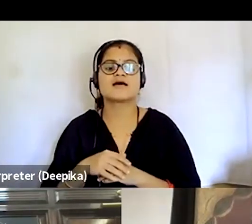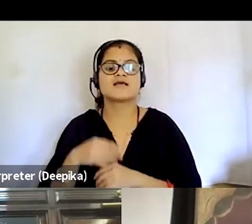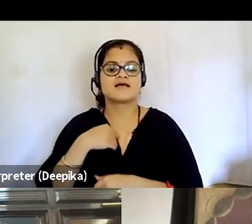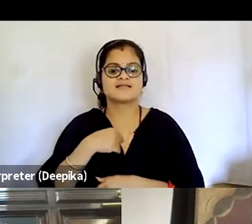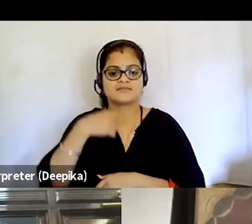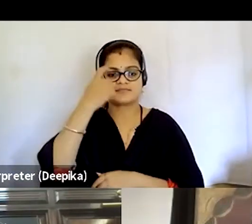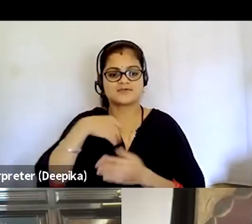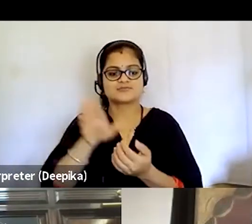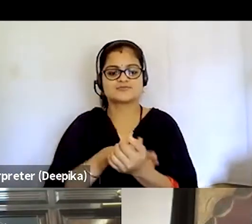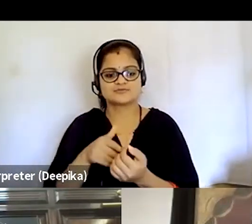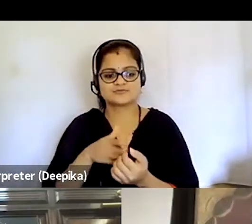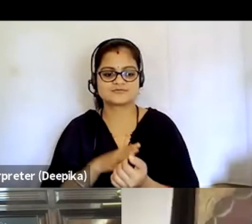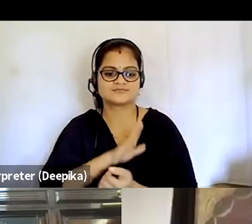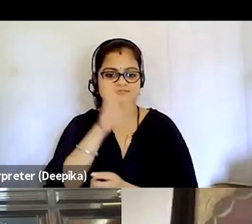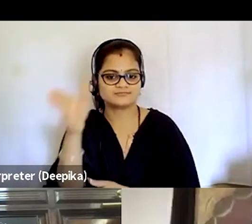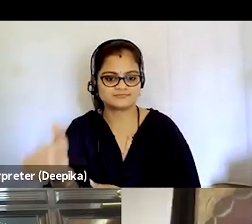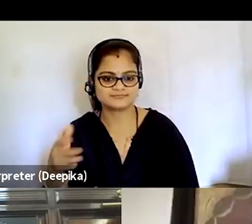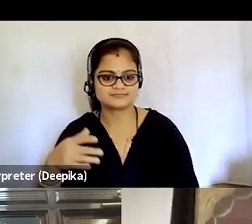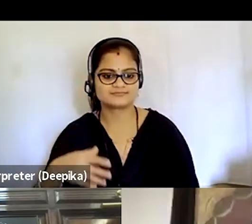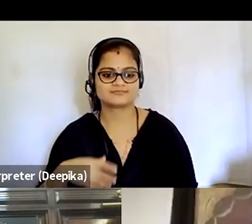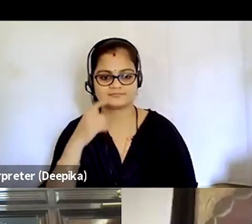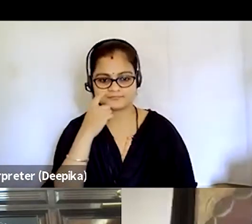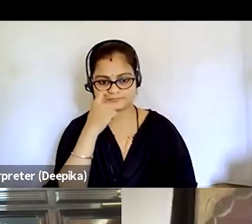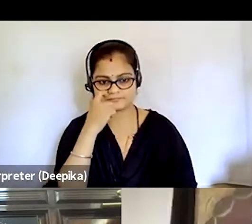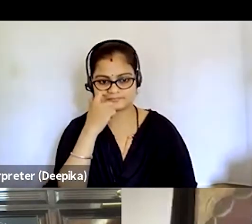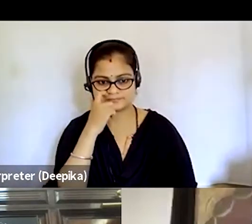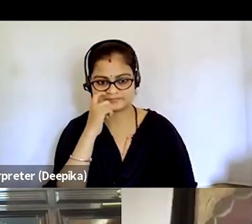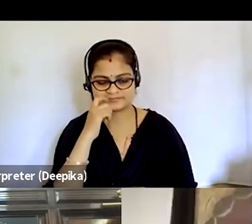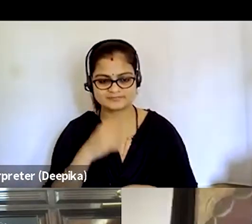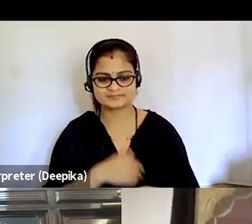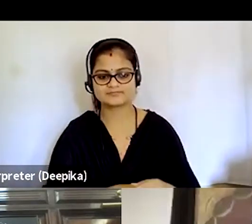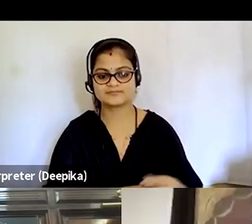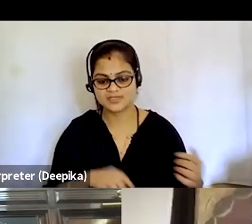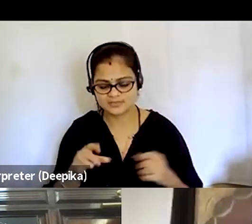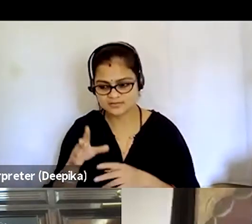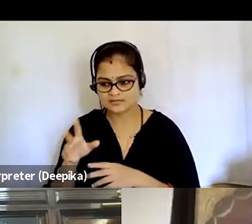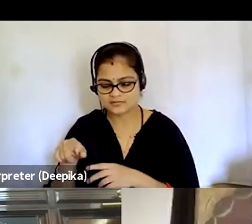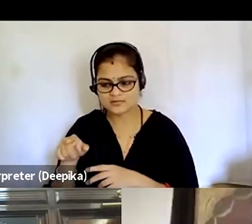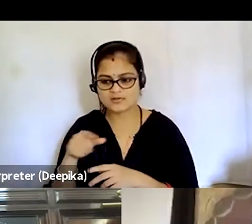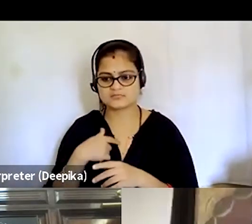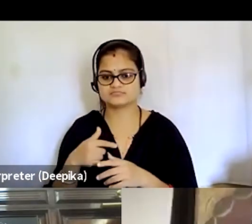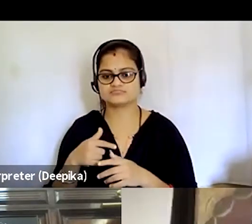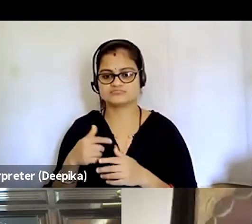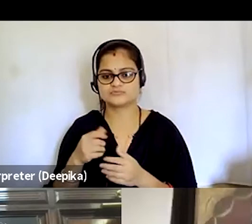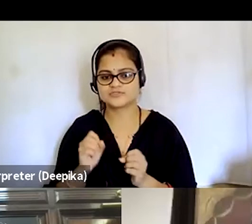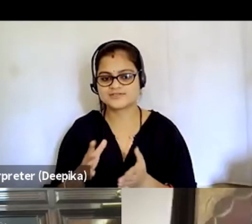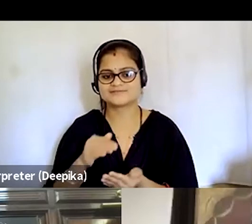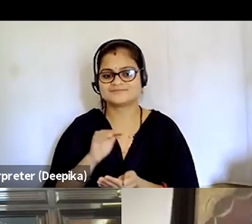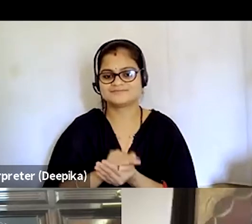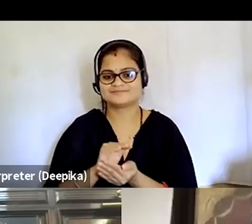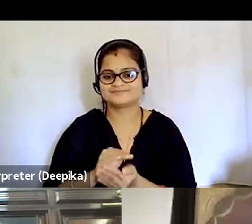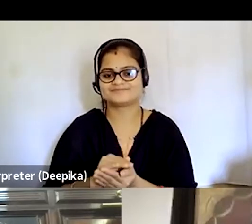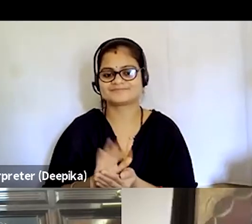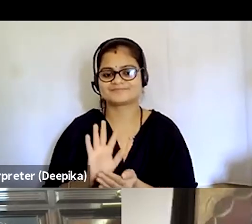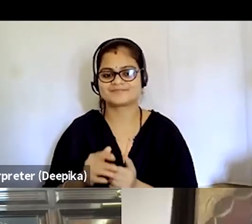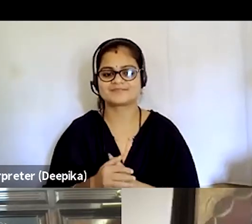you a laminate which gets you backstage. So I started collecting that from the beginning. God